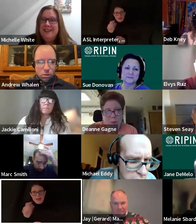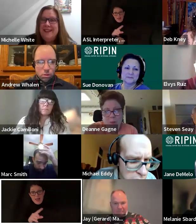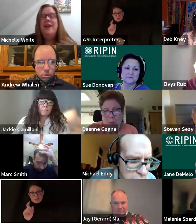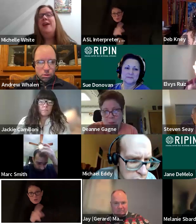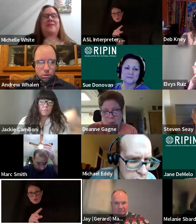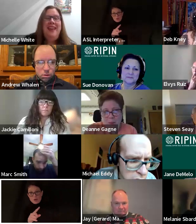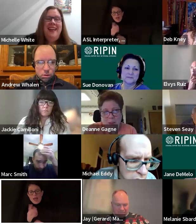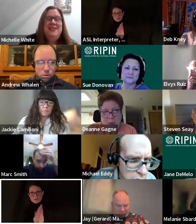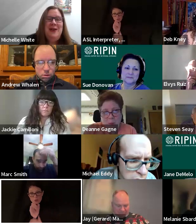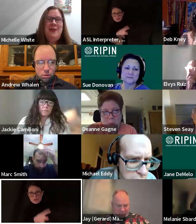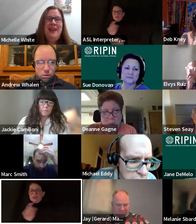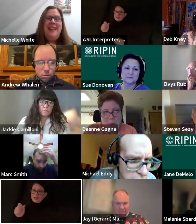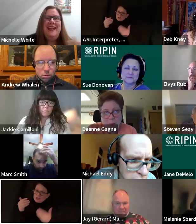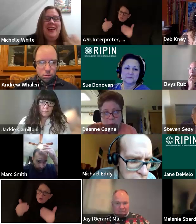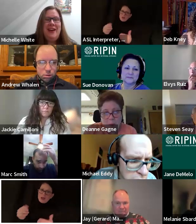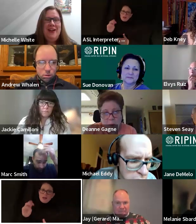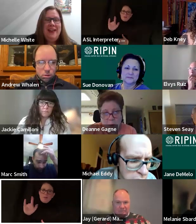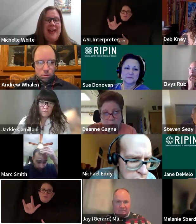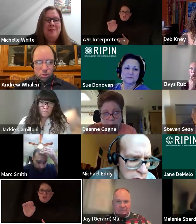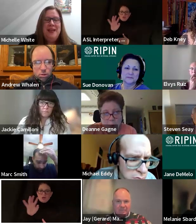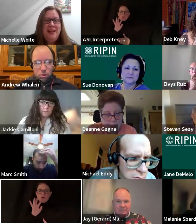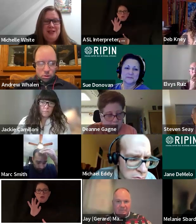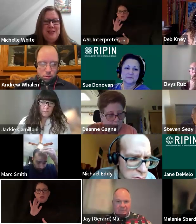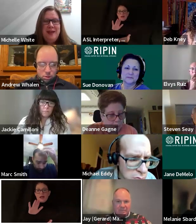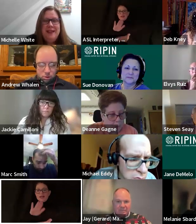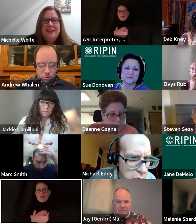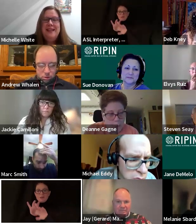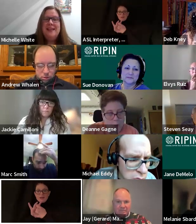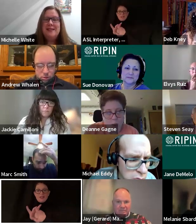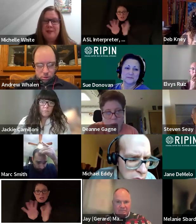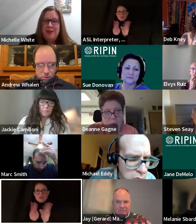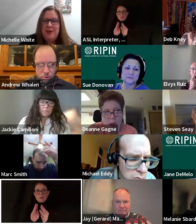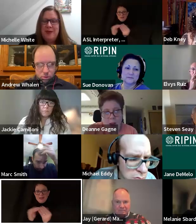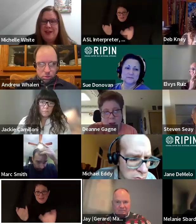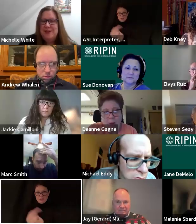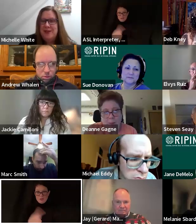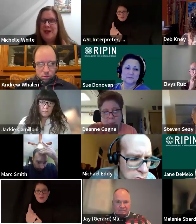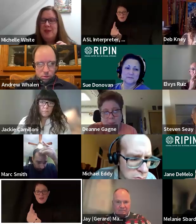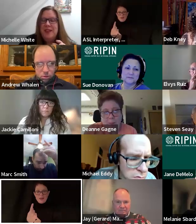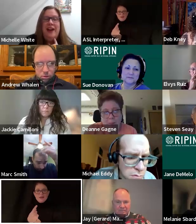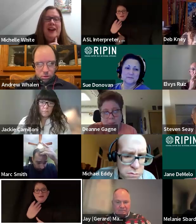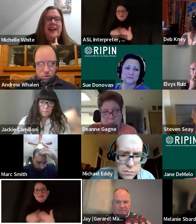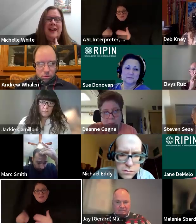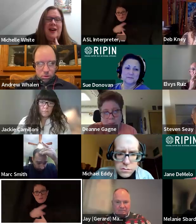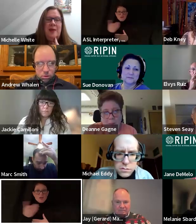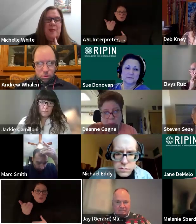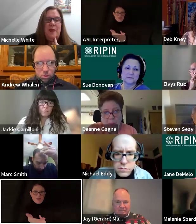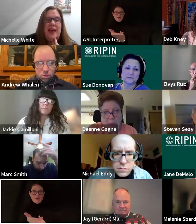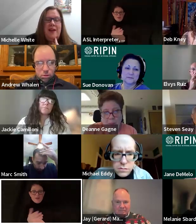question? Okay. So in our Academy Connections meeting today, some of you on the screen were